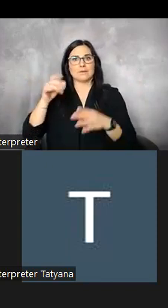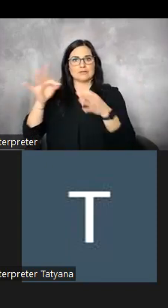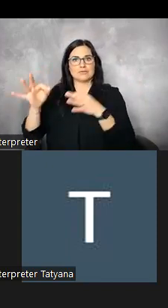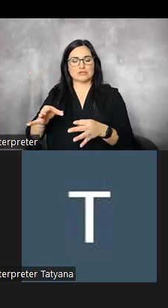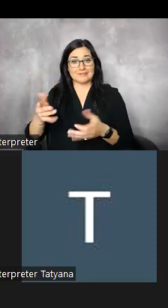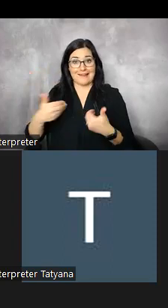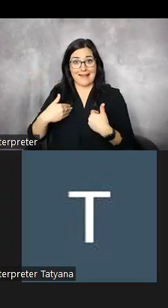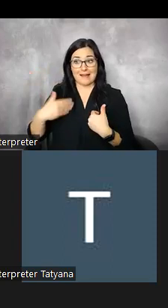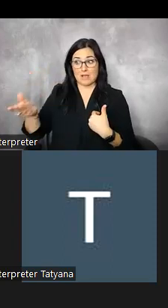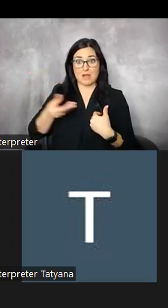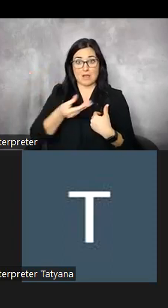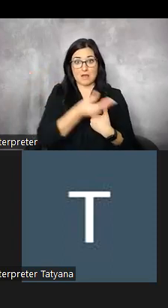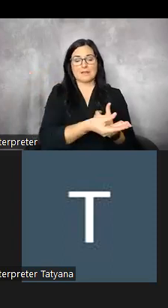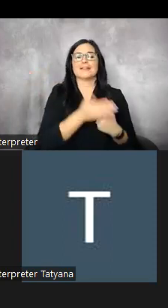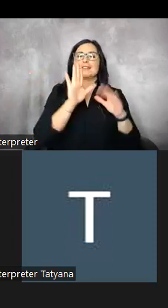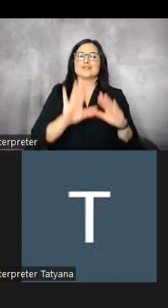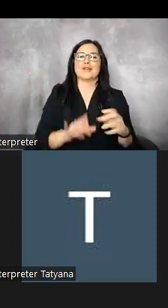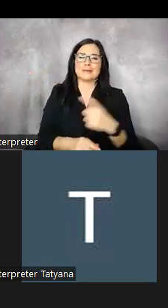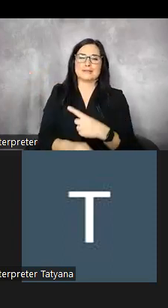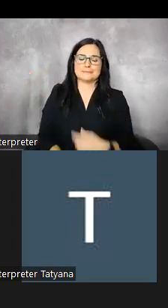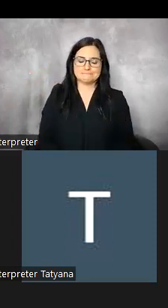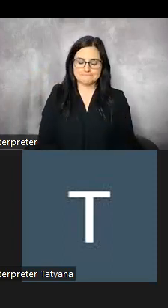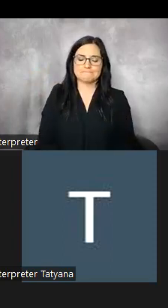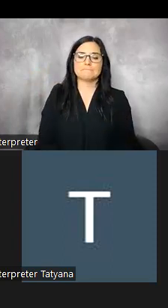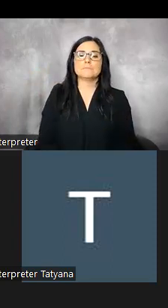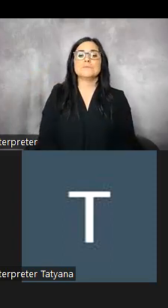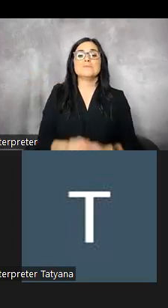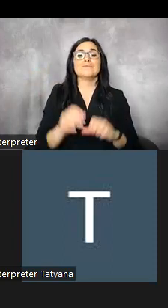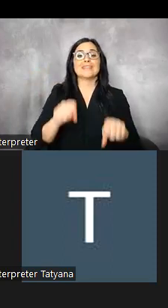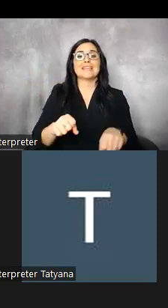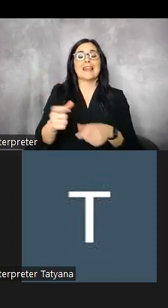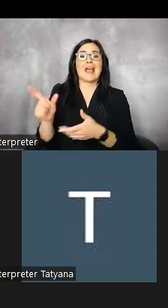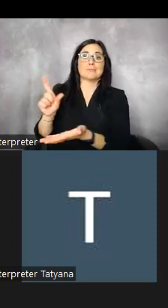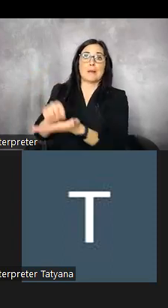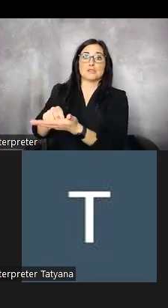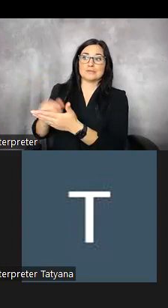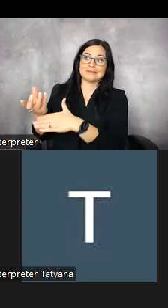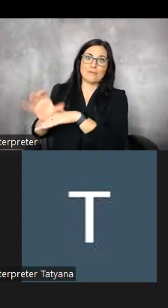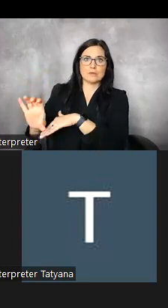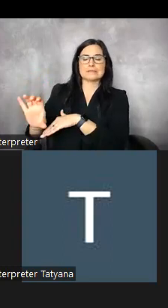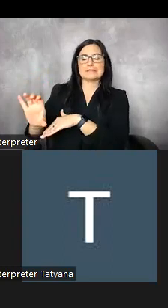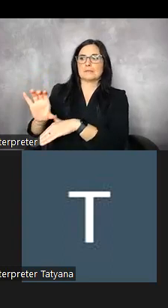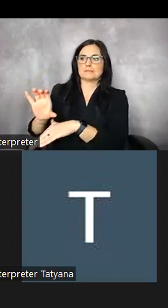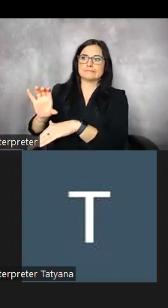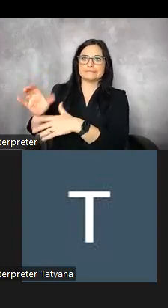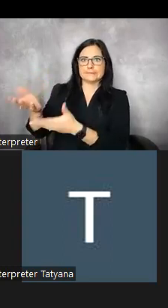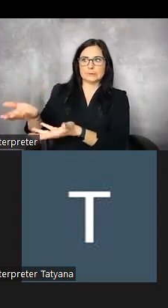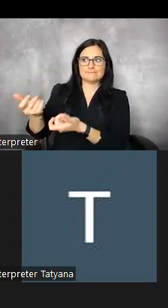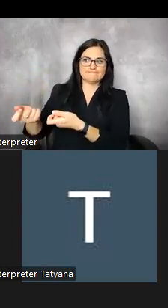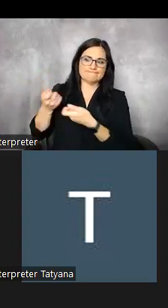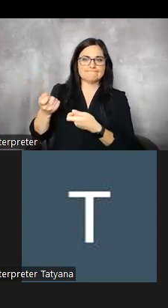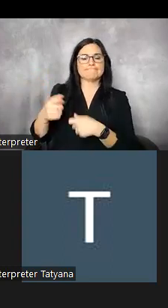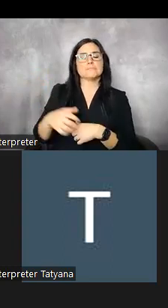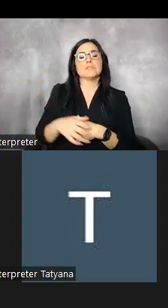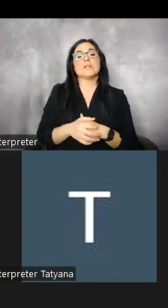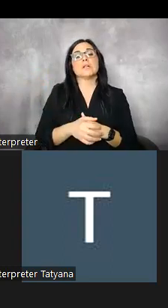This is a great question. So basically, can I influence publishers? Can I deal with all those gotchas and those heartaches? We do